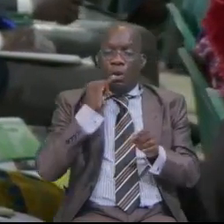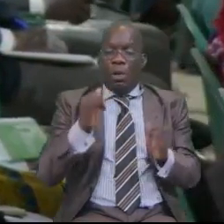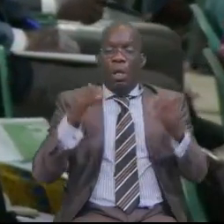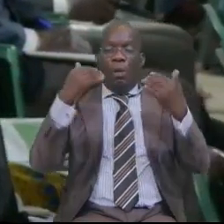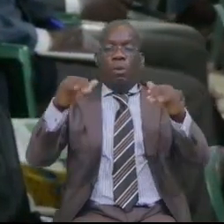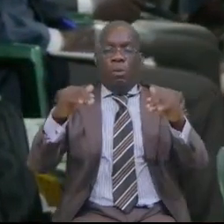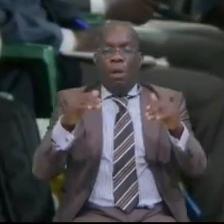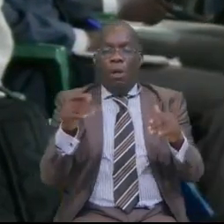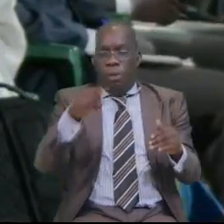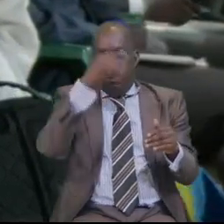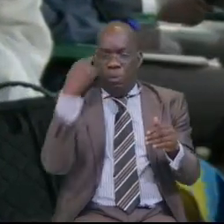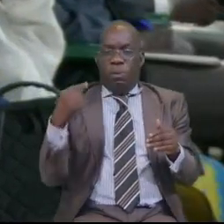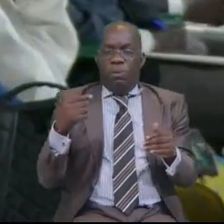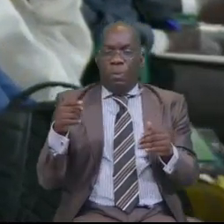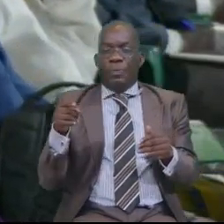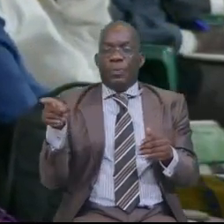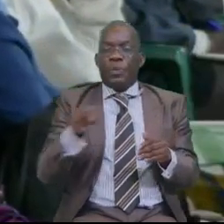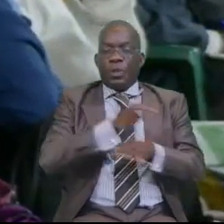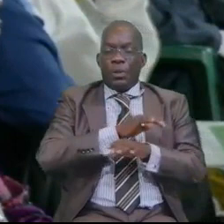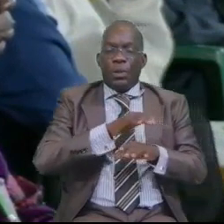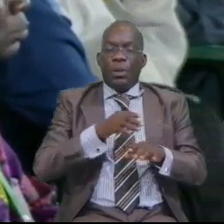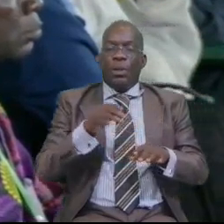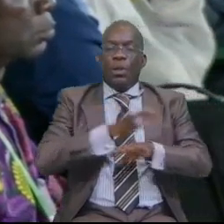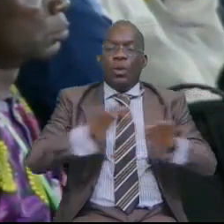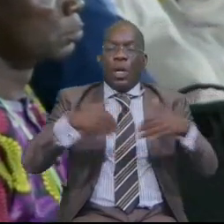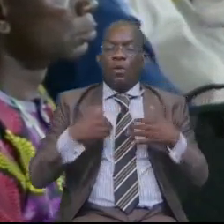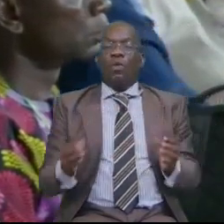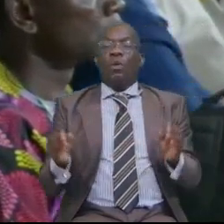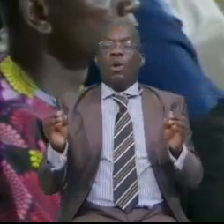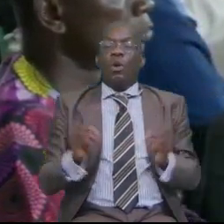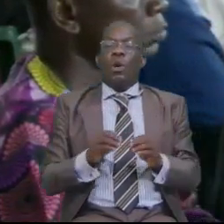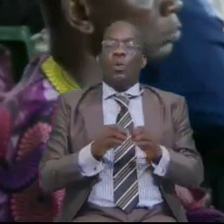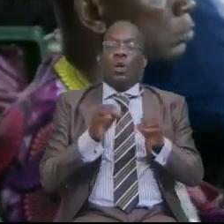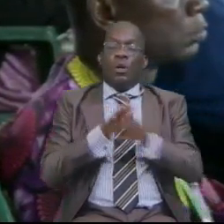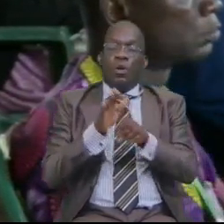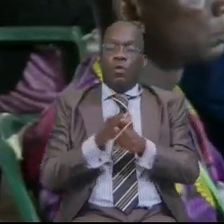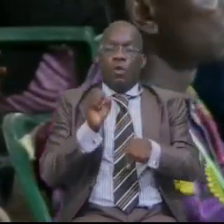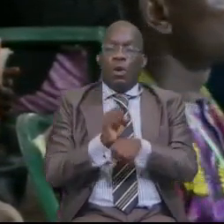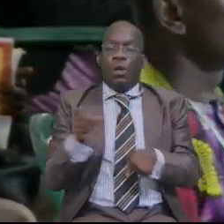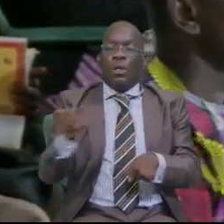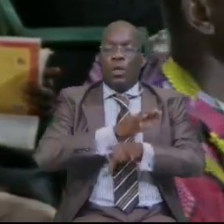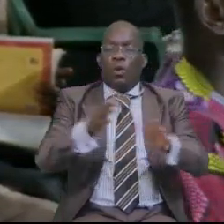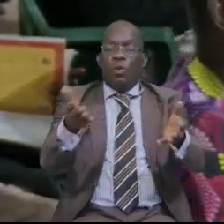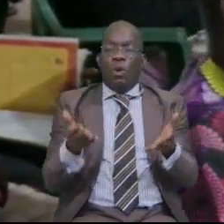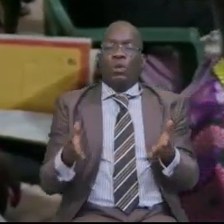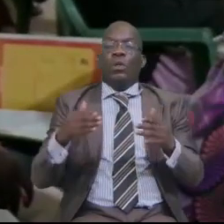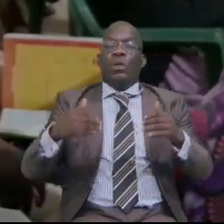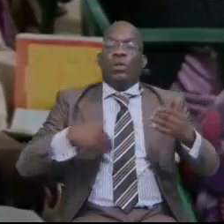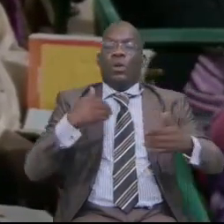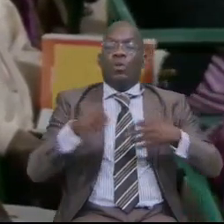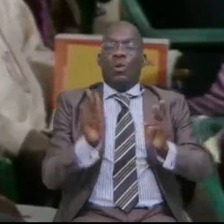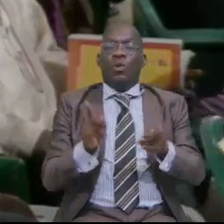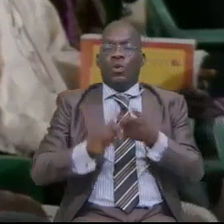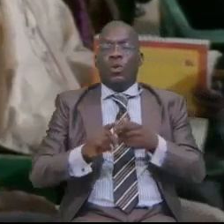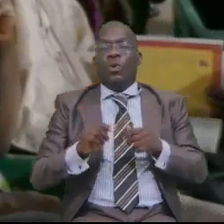don't want the older people to just continue, because these other younger generation, they